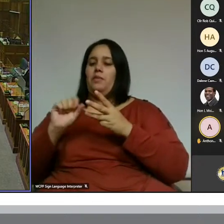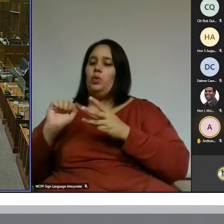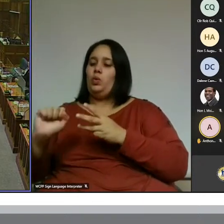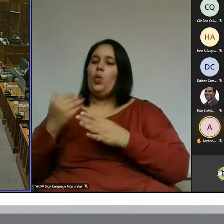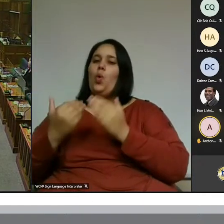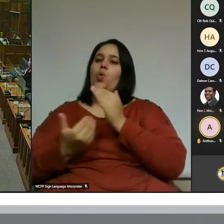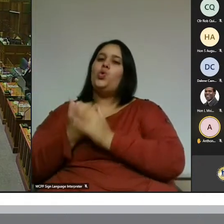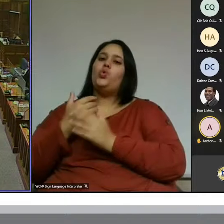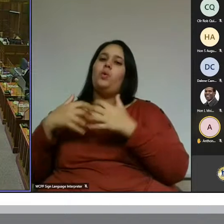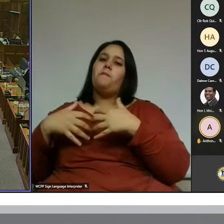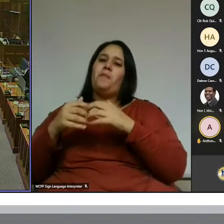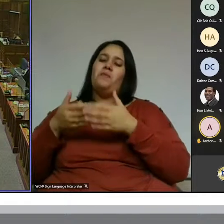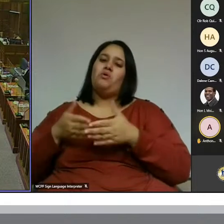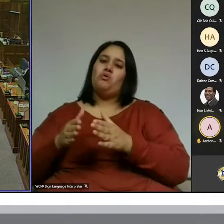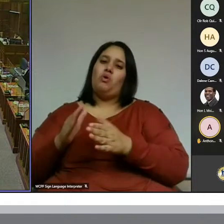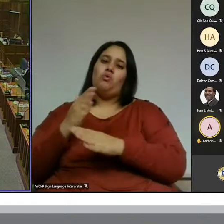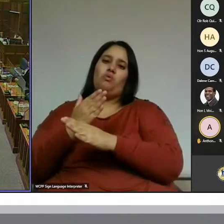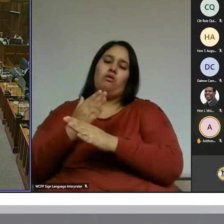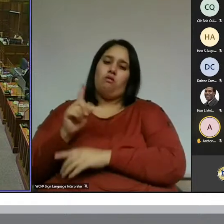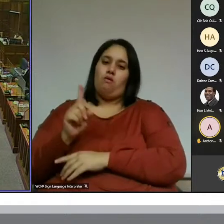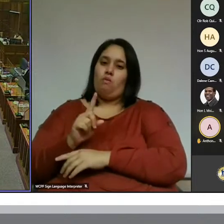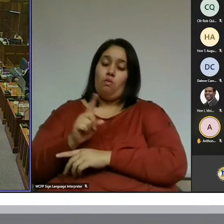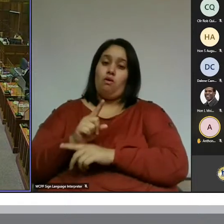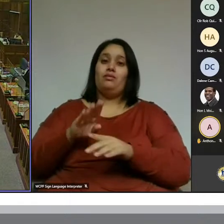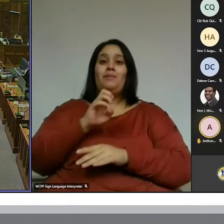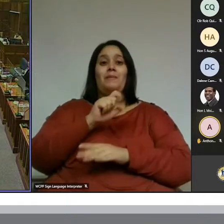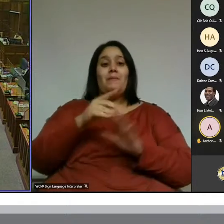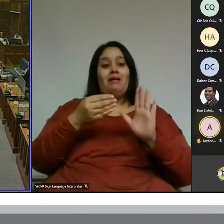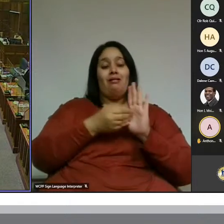works. The bill also makes provision